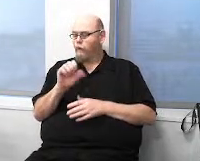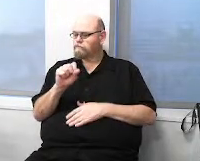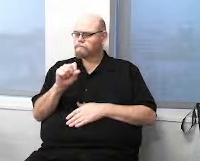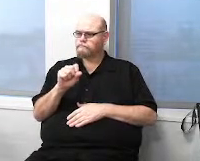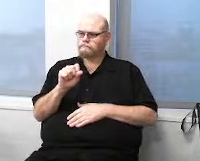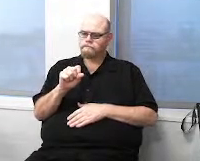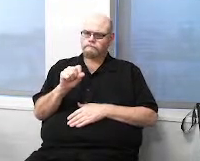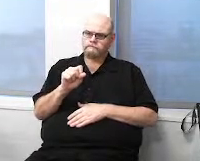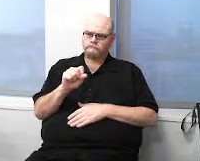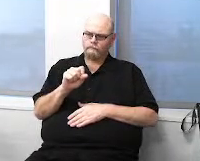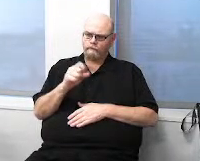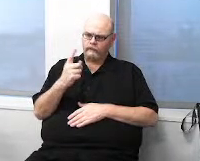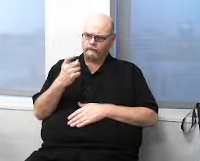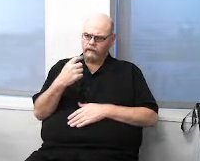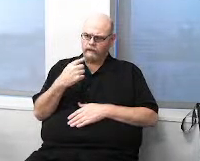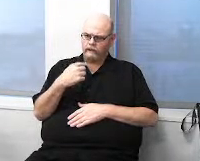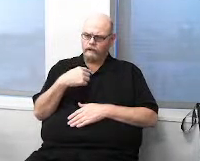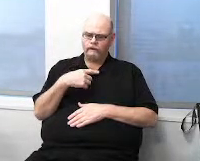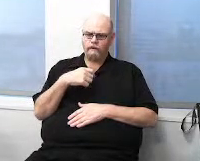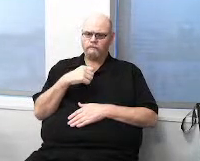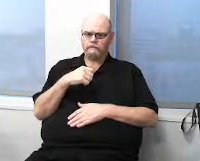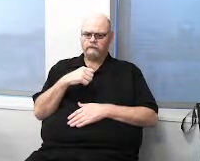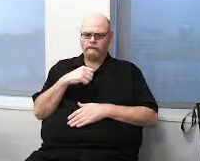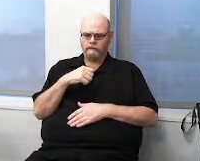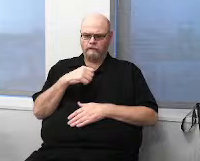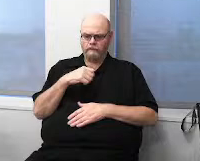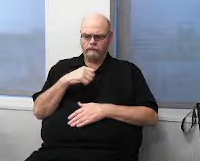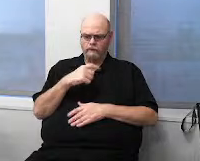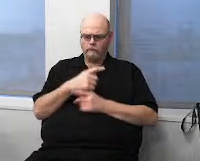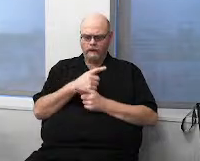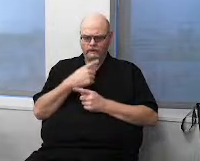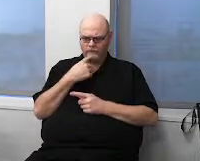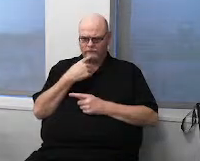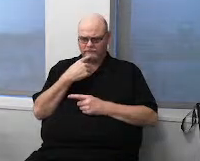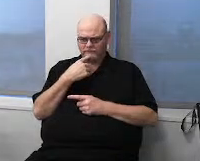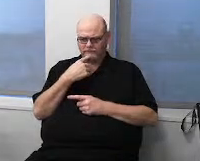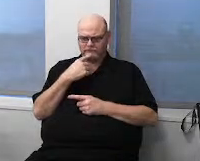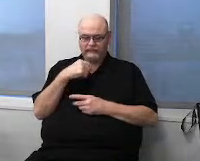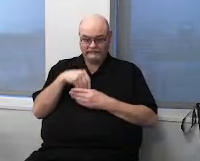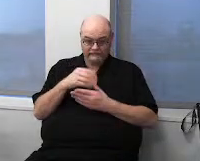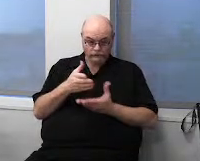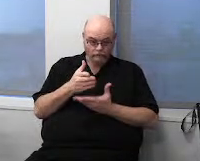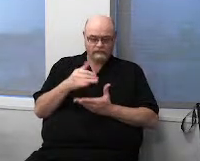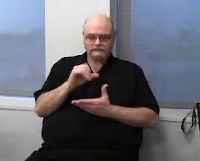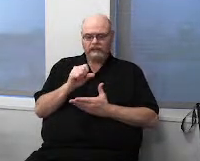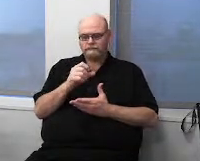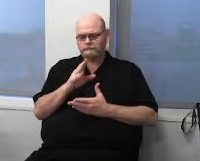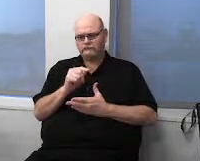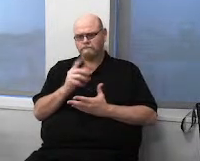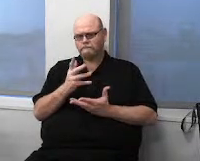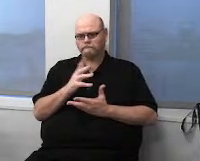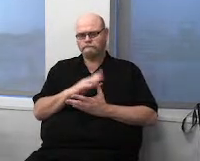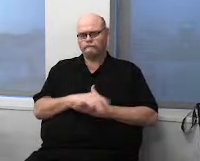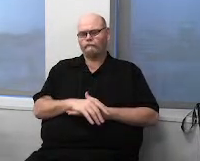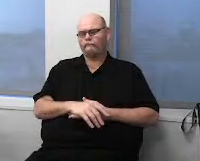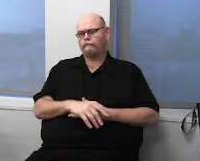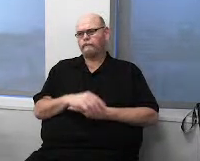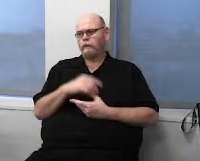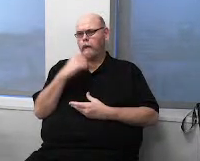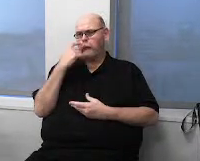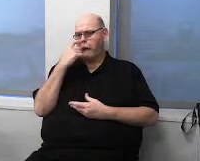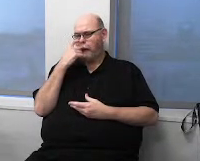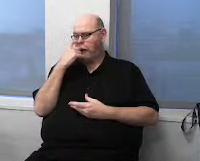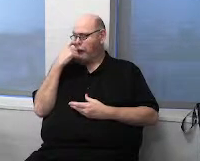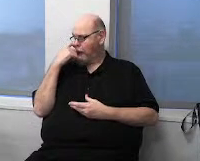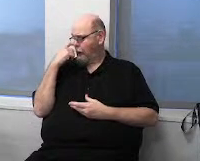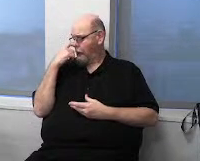done. Oh, yeah, and that is in service. Is that what you're trying to ask the question? Exactly. Oh, yeah, man. If you say it that way, and this is service in service, yes. Okay,